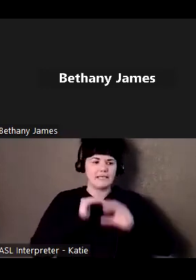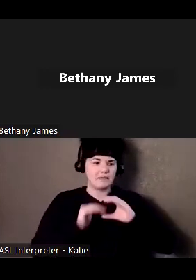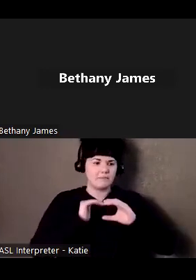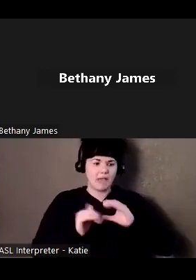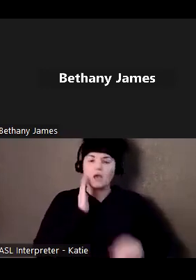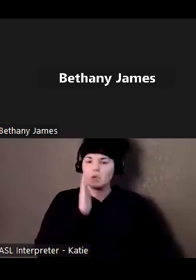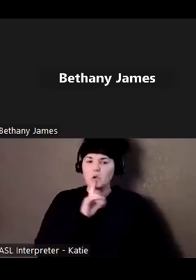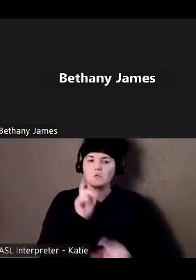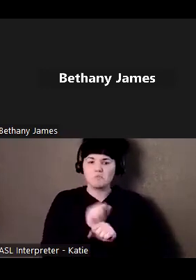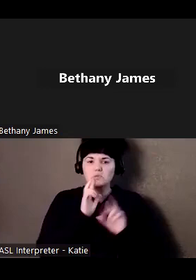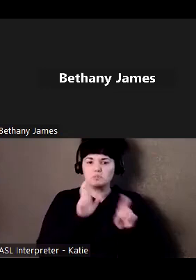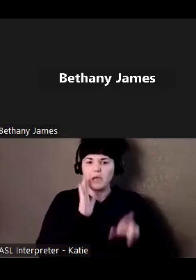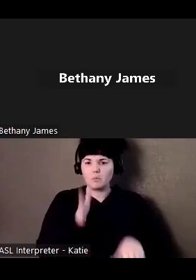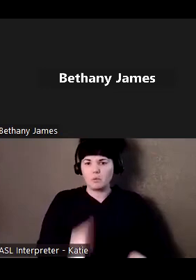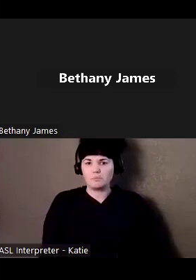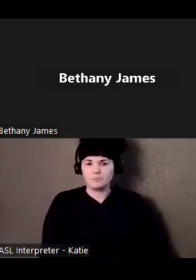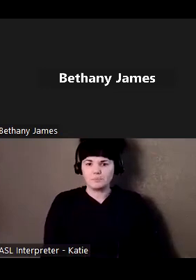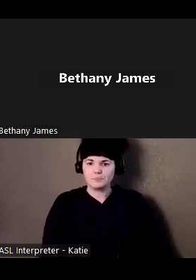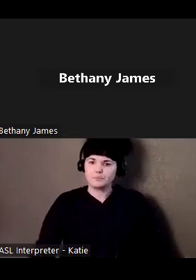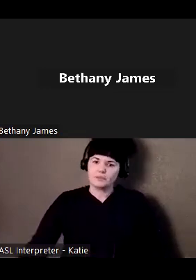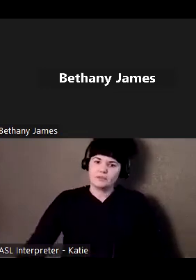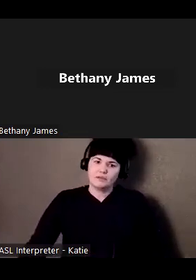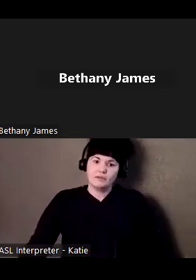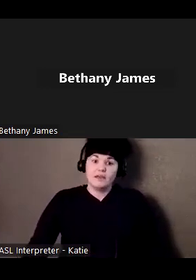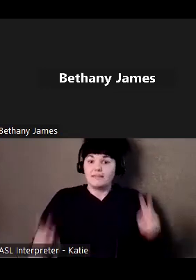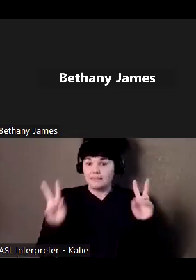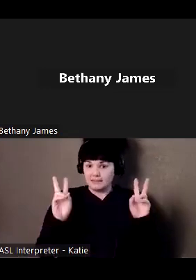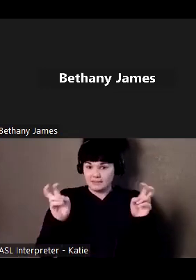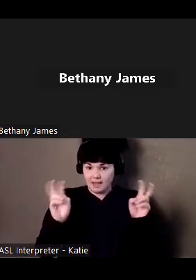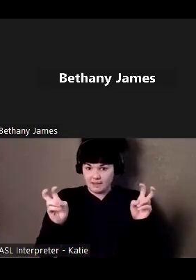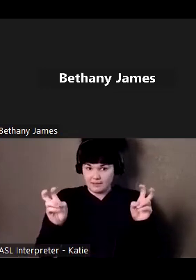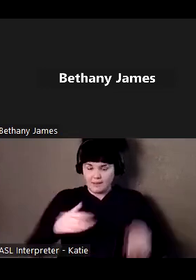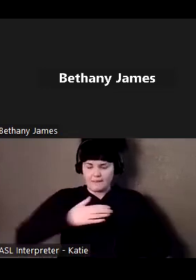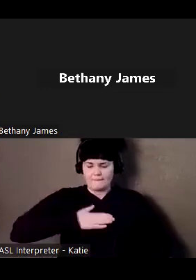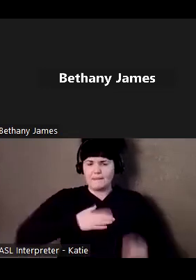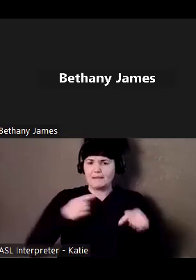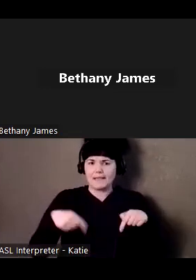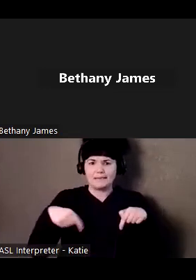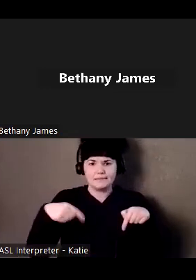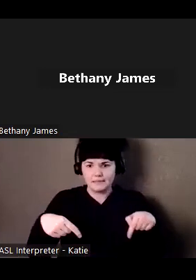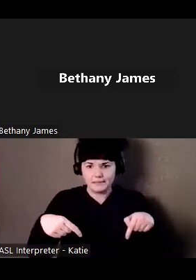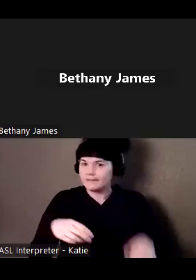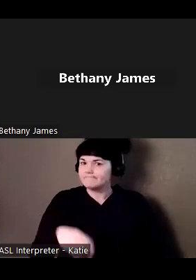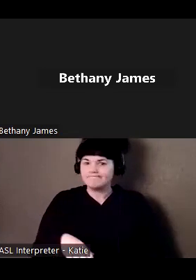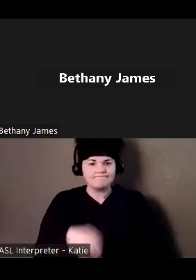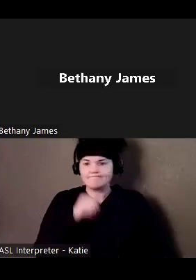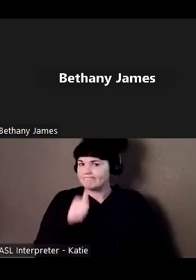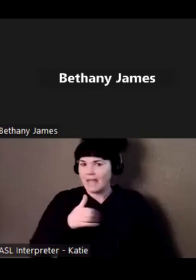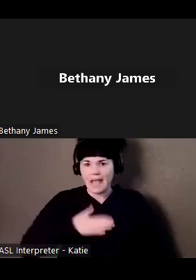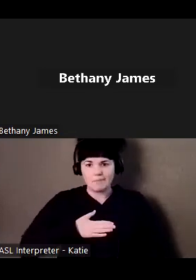certainly respond to you. Our title is "My Anxiety is Not My Identity,